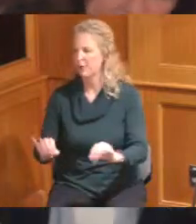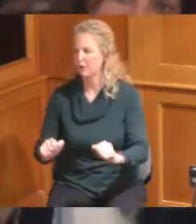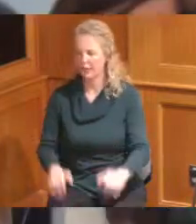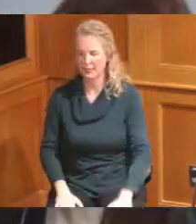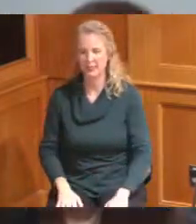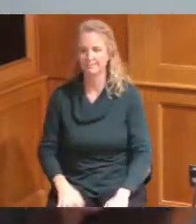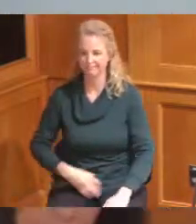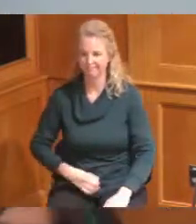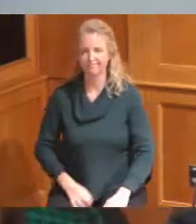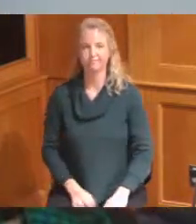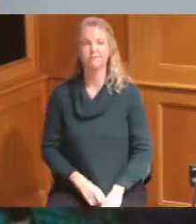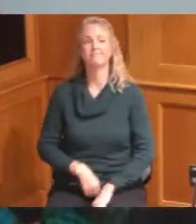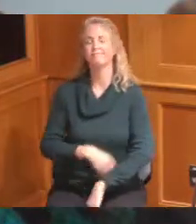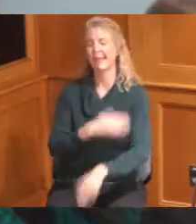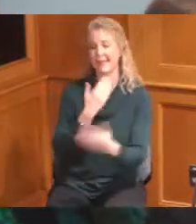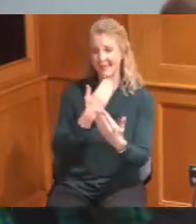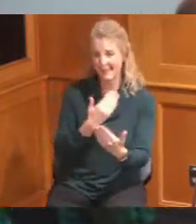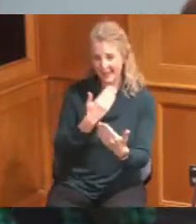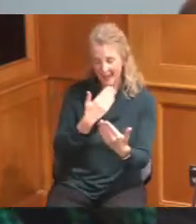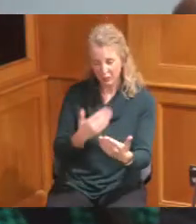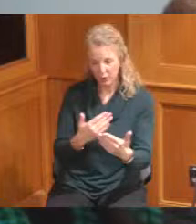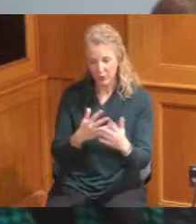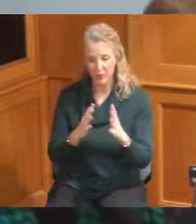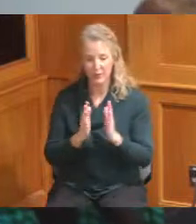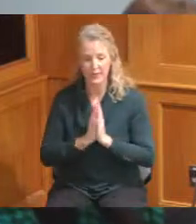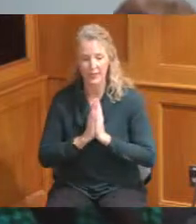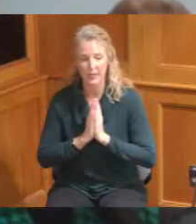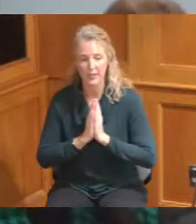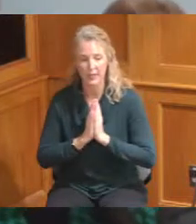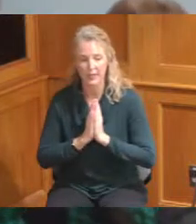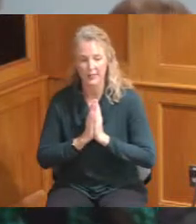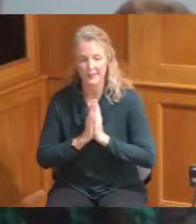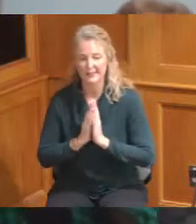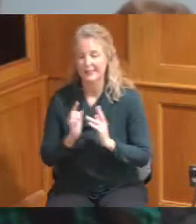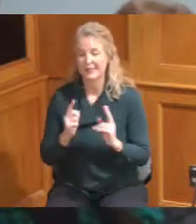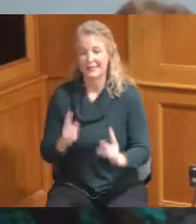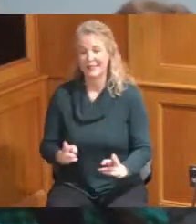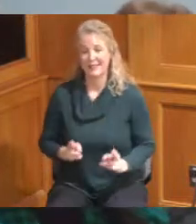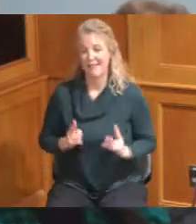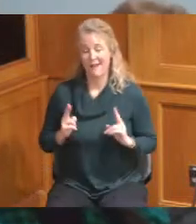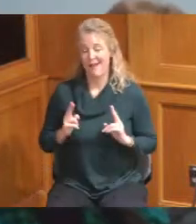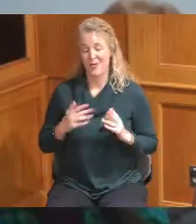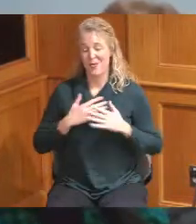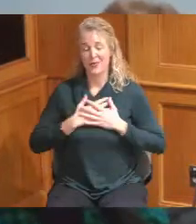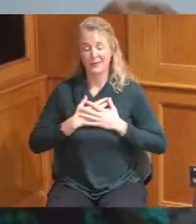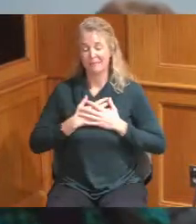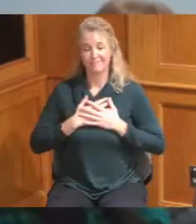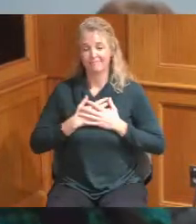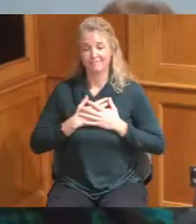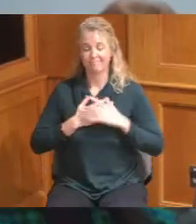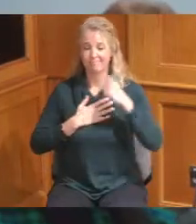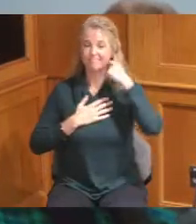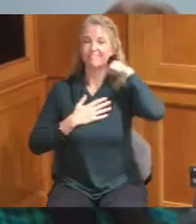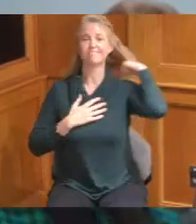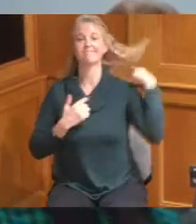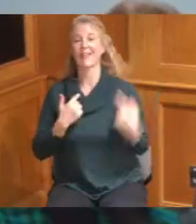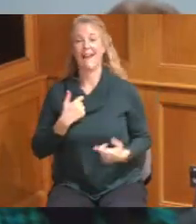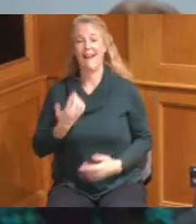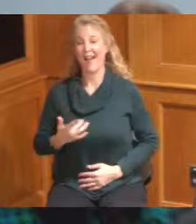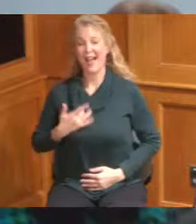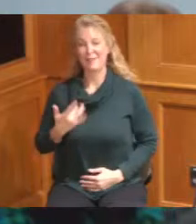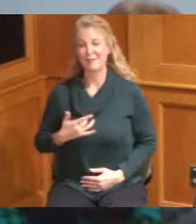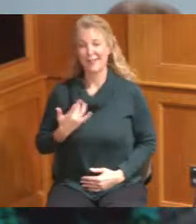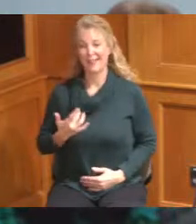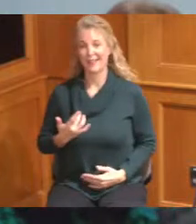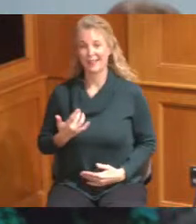Just want to say thank you to the commissioners for this honor and recognition, and I am humbled by